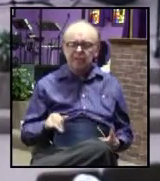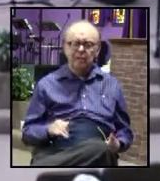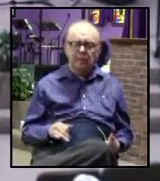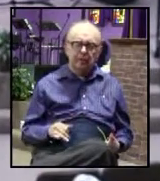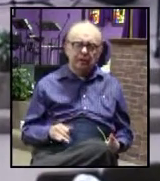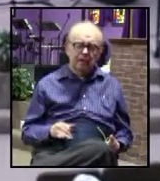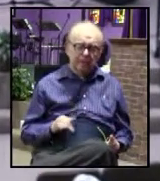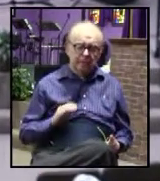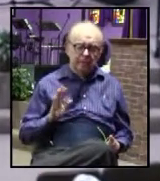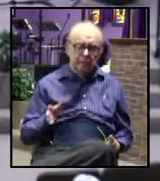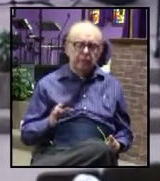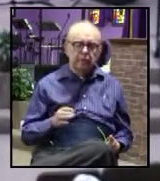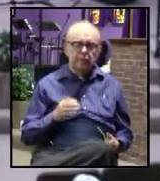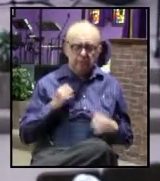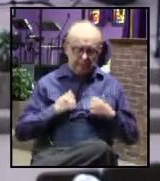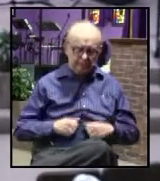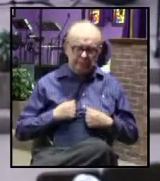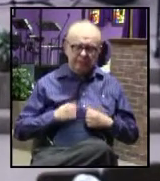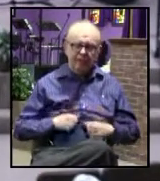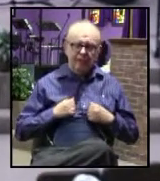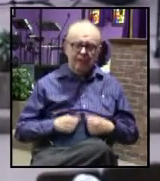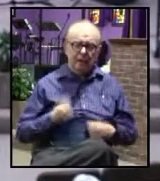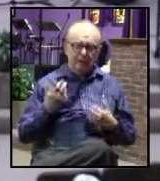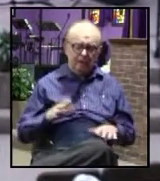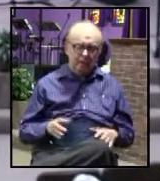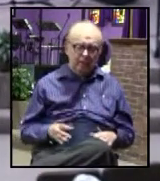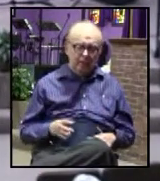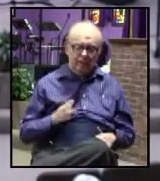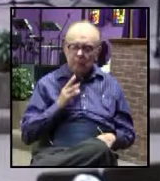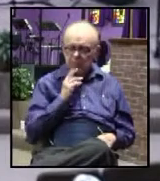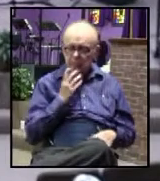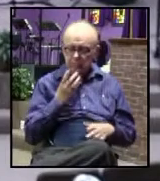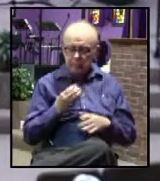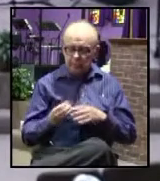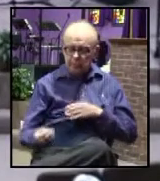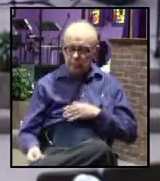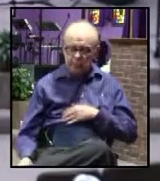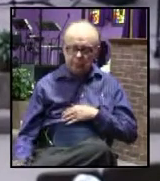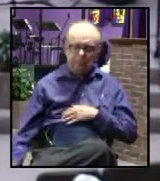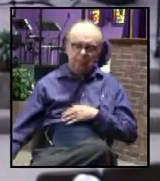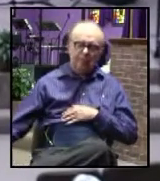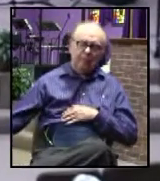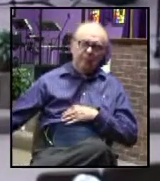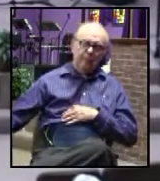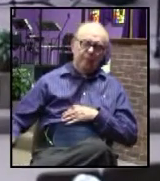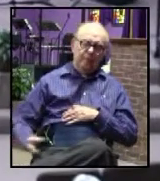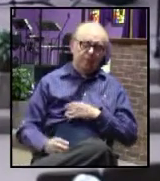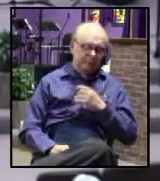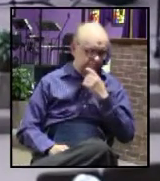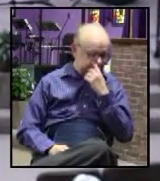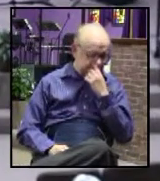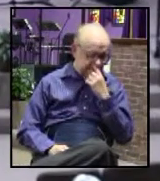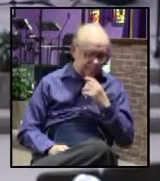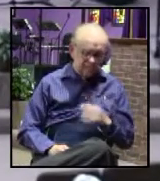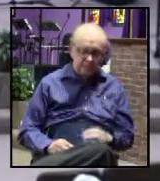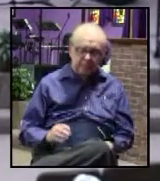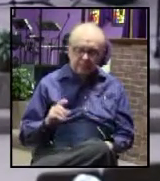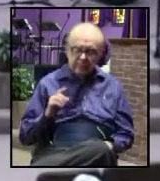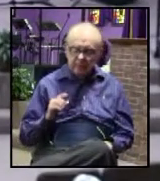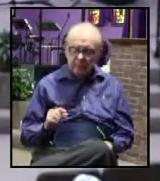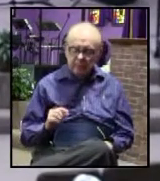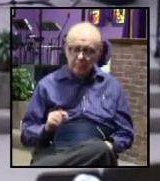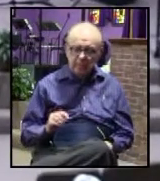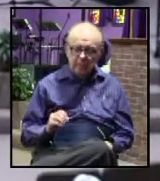And you go take that bath. And after the water drains down, and there's just a little